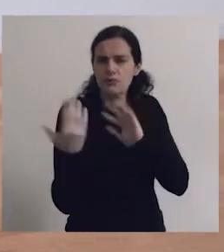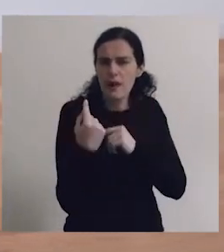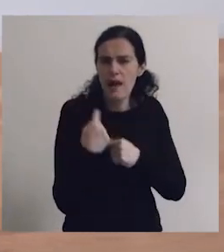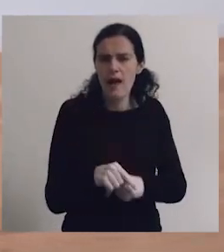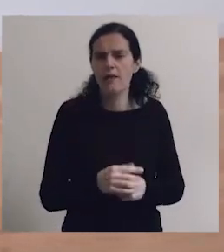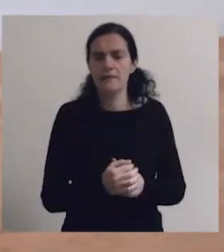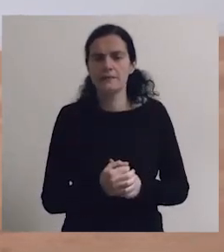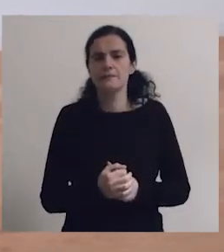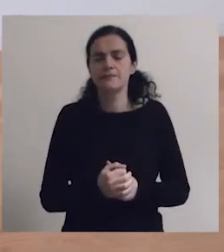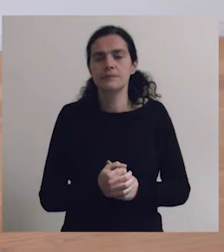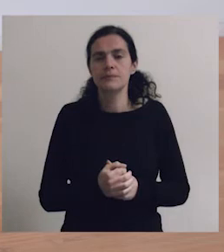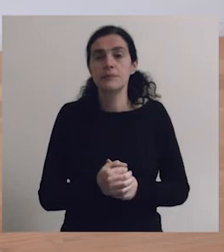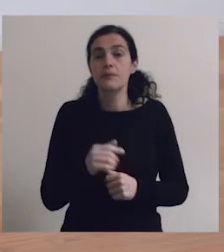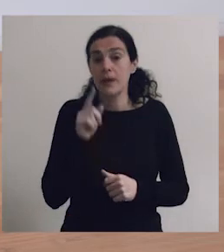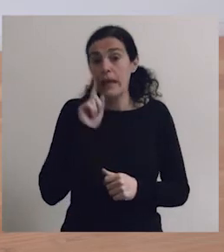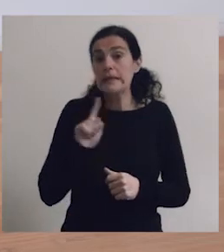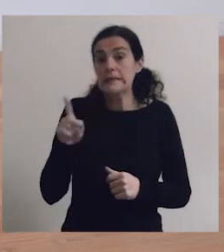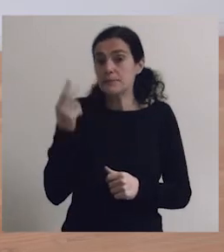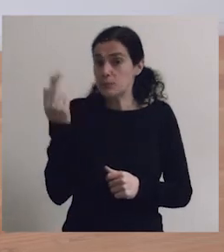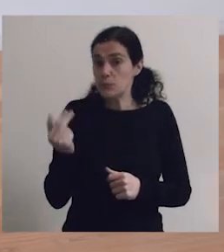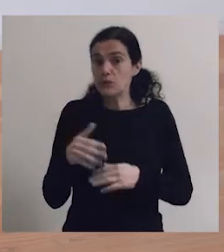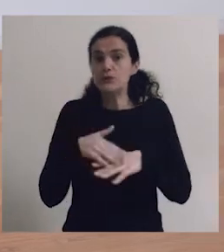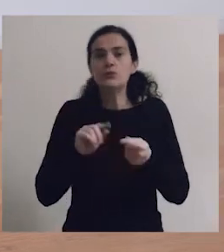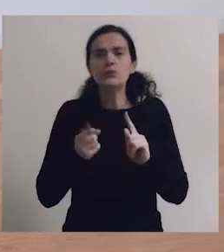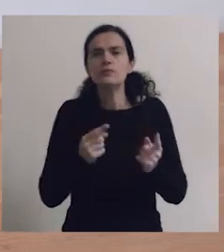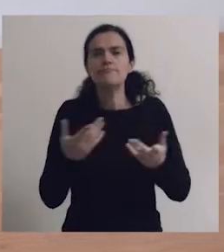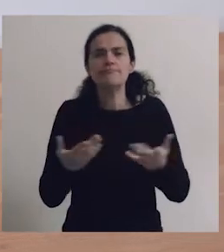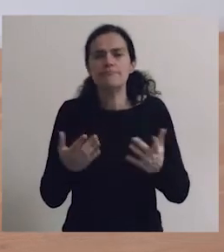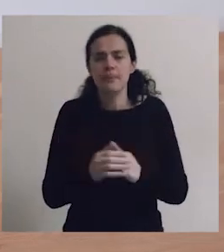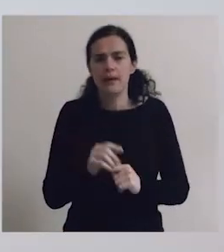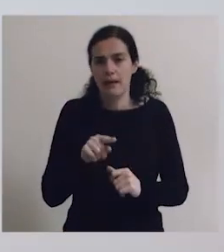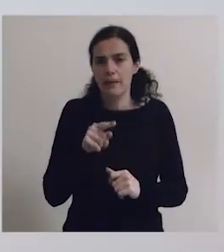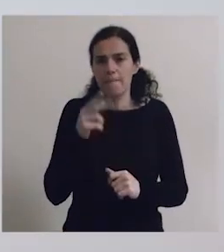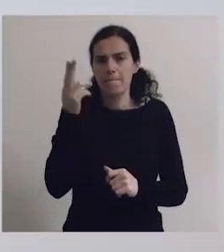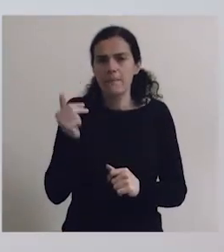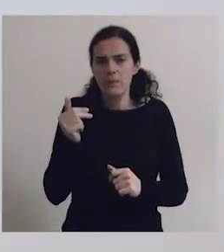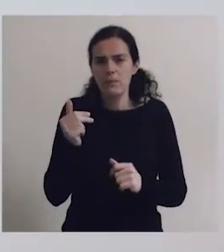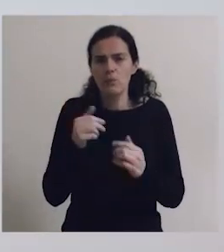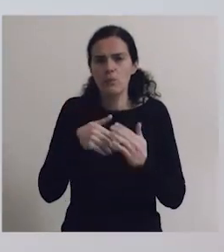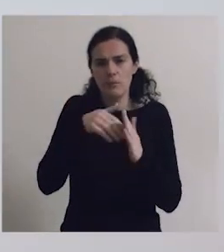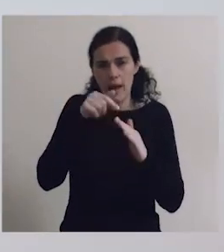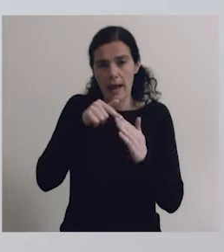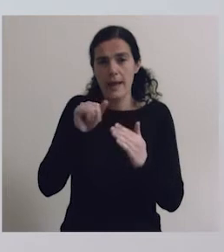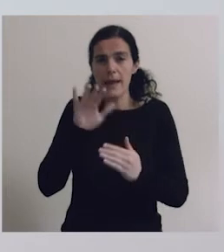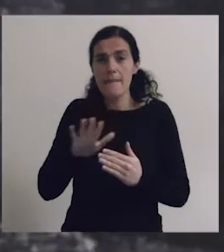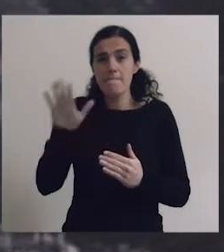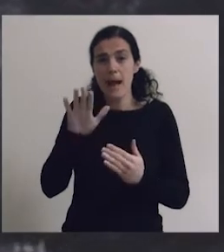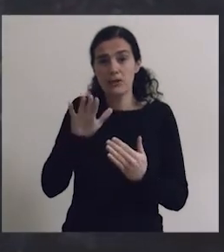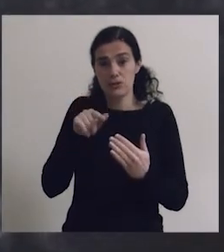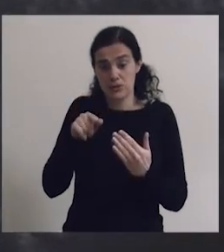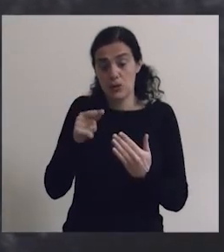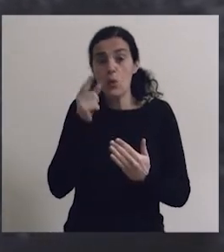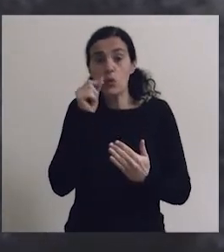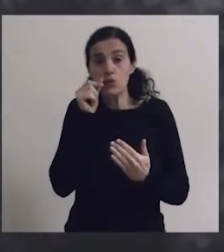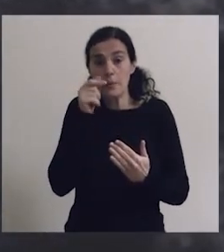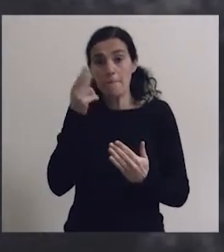fluid. What Quaytman has done is she has painted over the